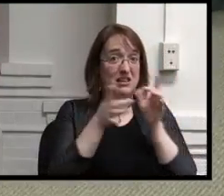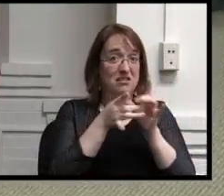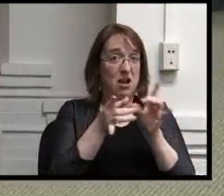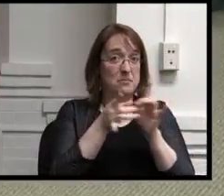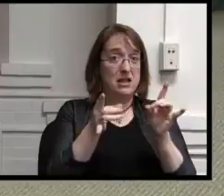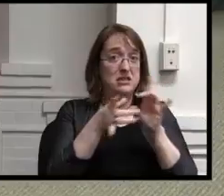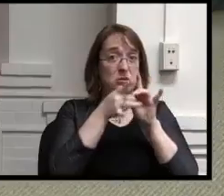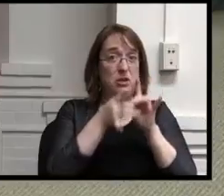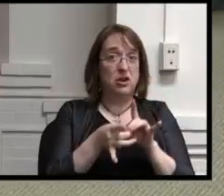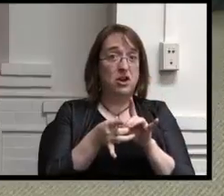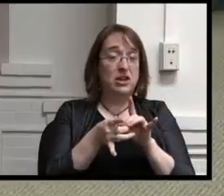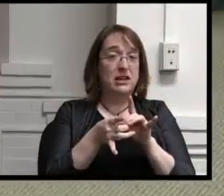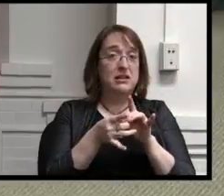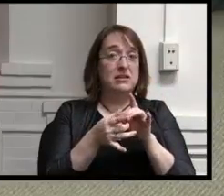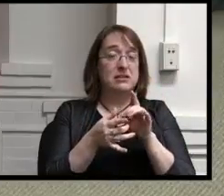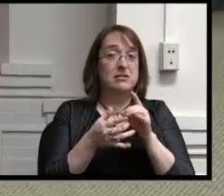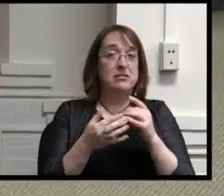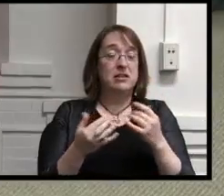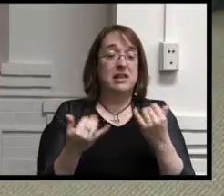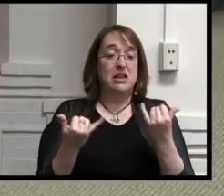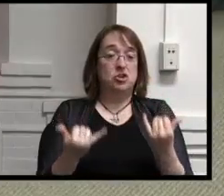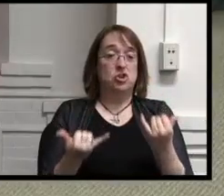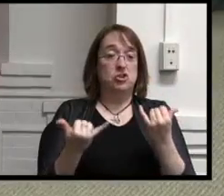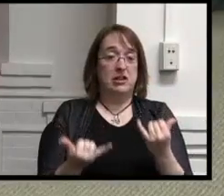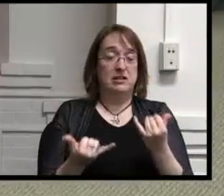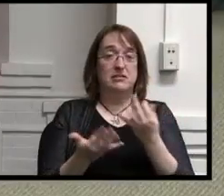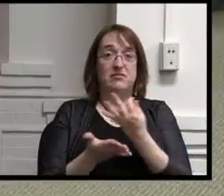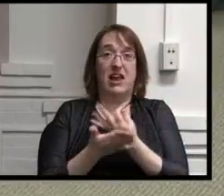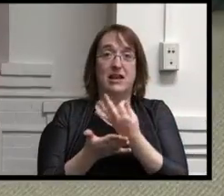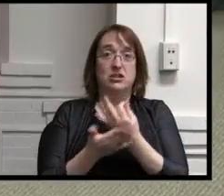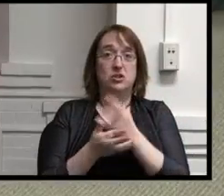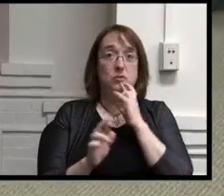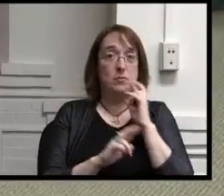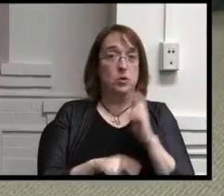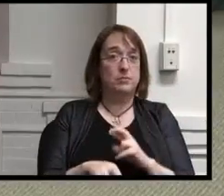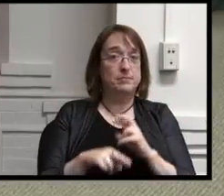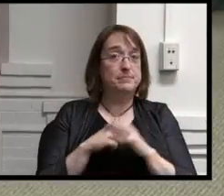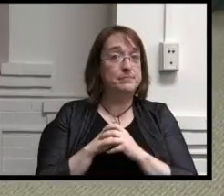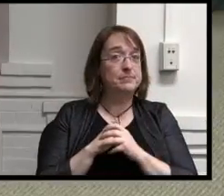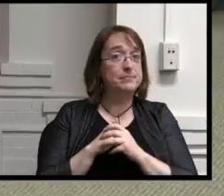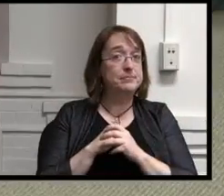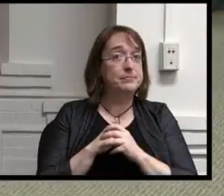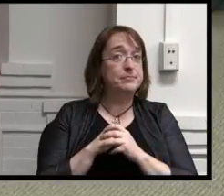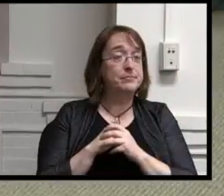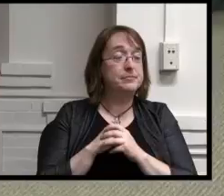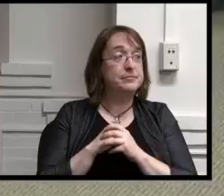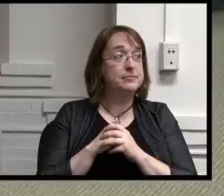about the current financial report?